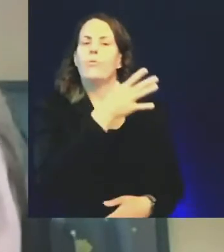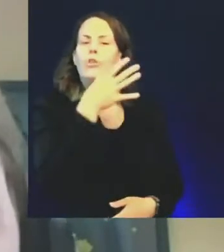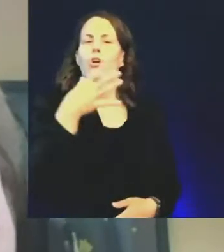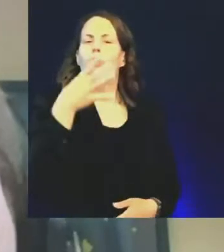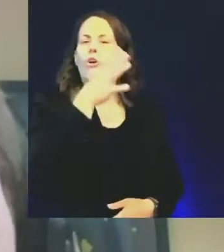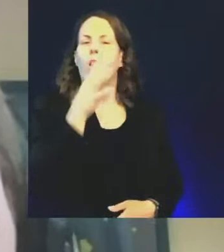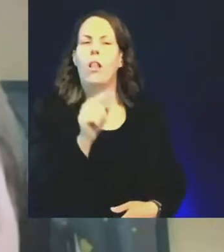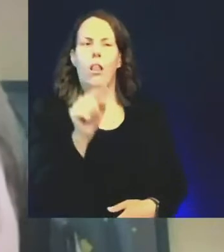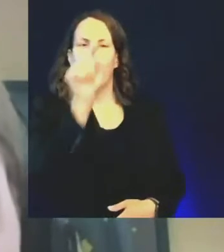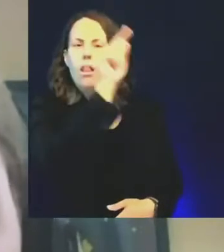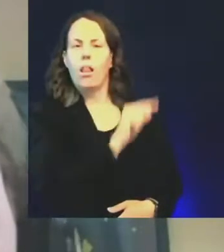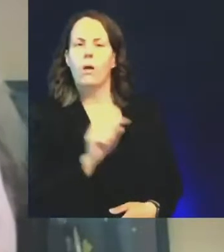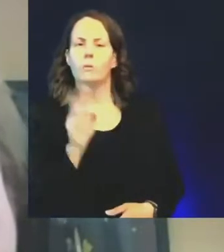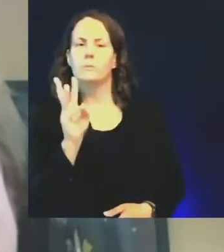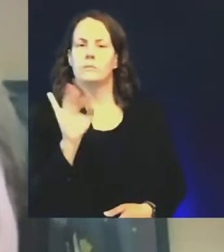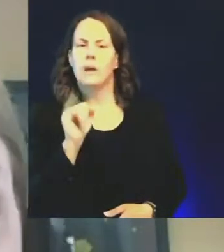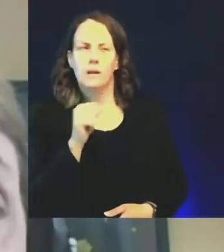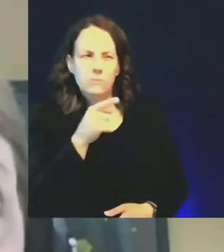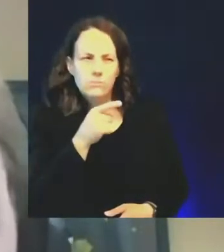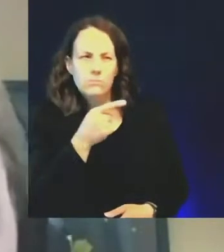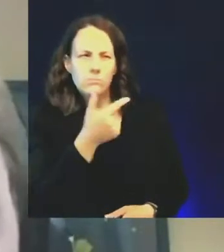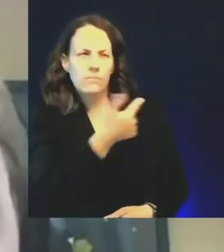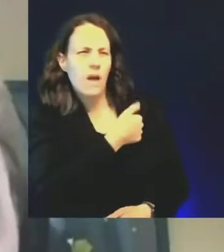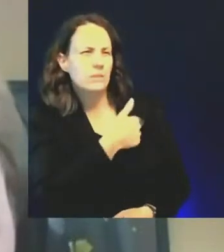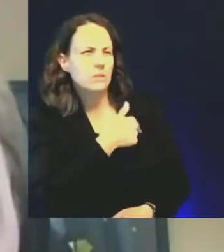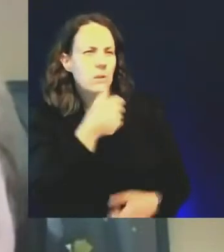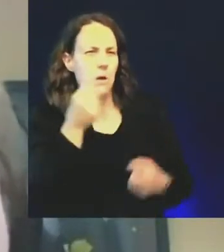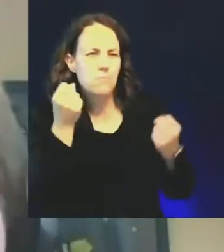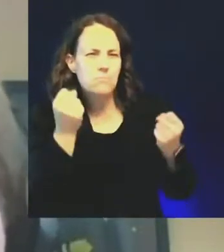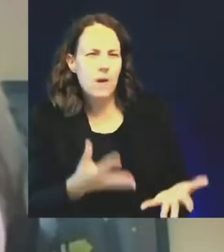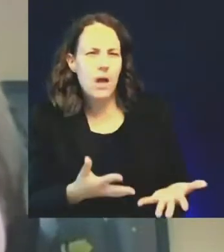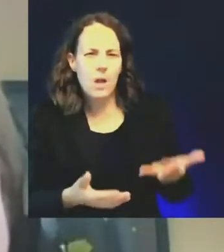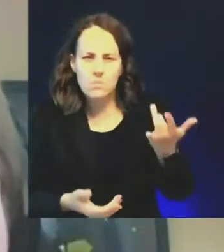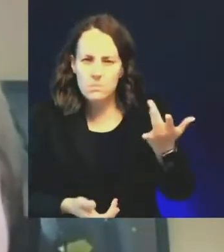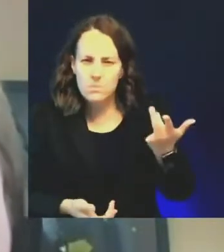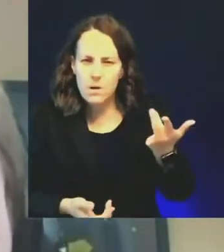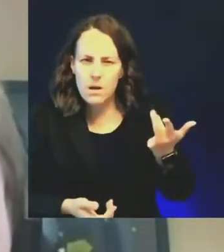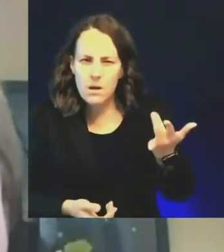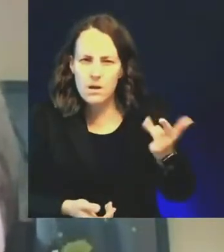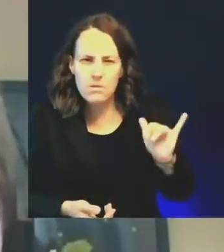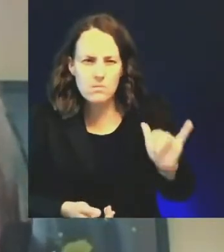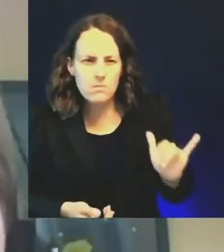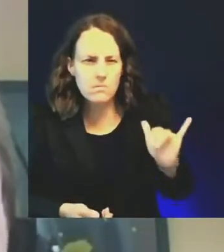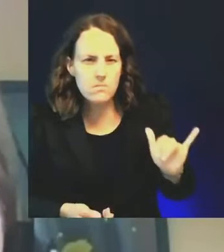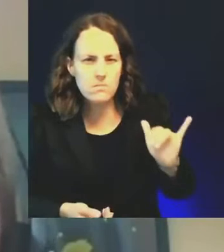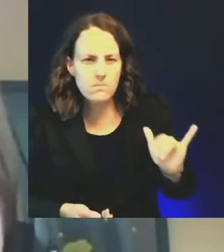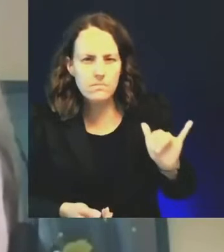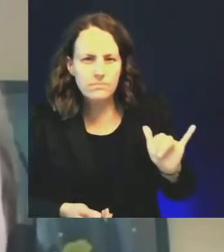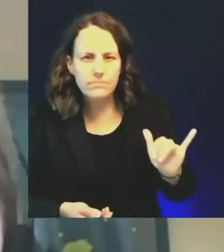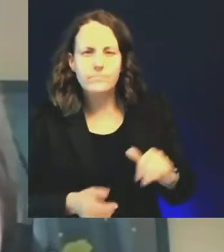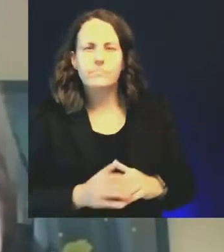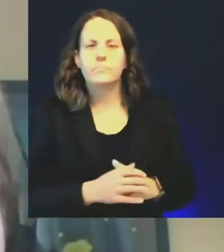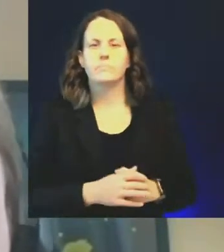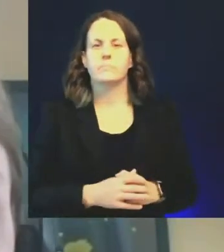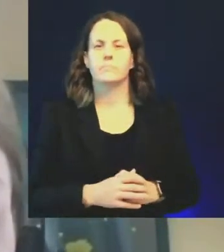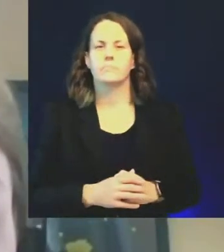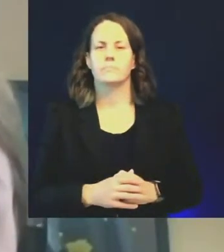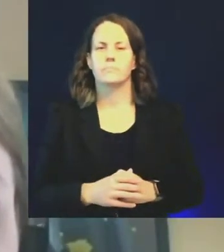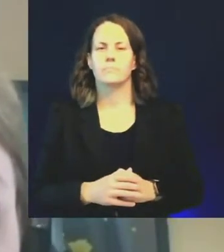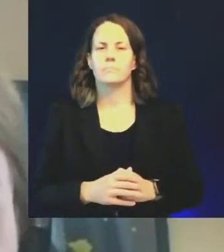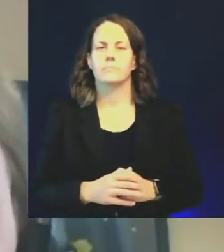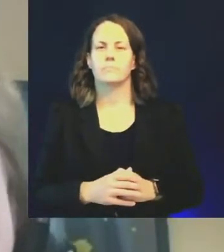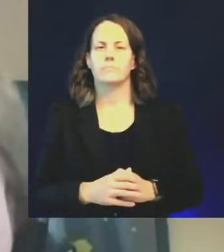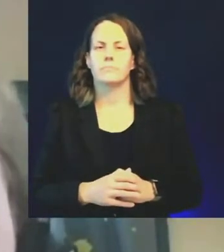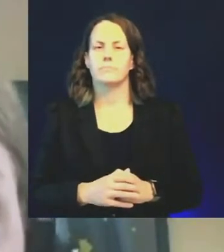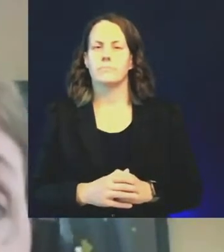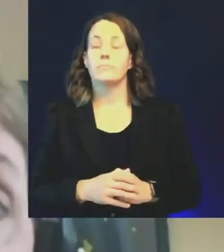You know, what I showed you in north central Wisconsin, a place where I spent much of my career, Marathon County, the city of